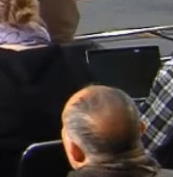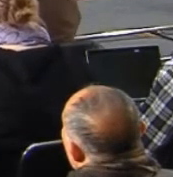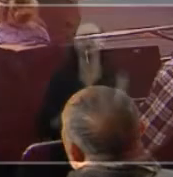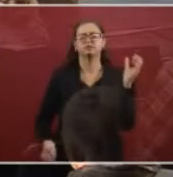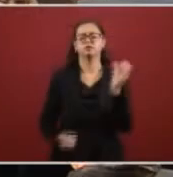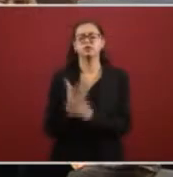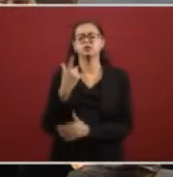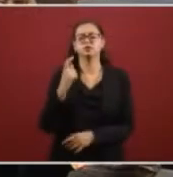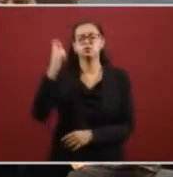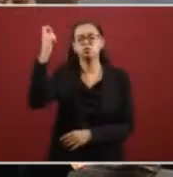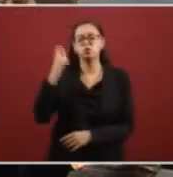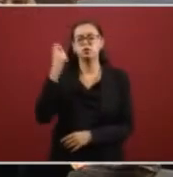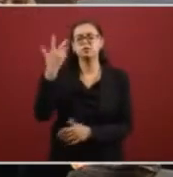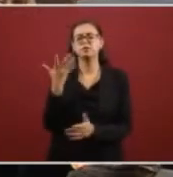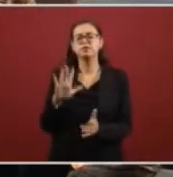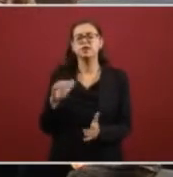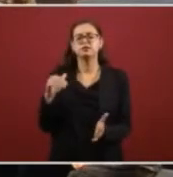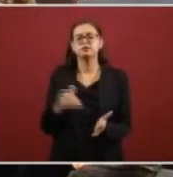10,000 new grants.